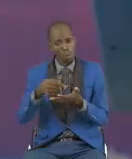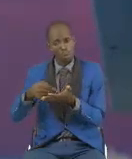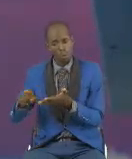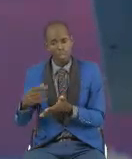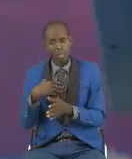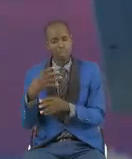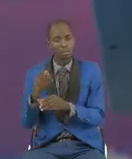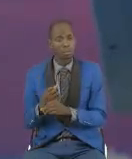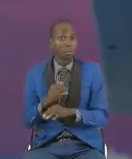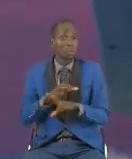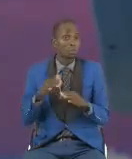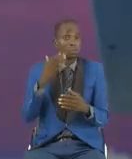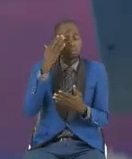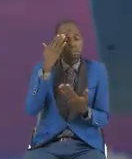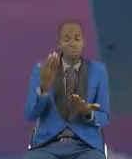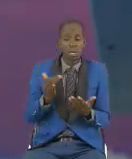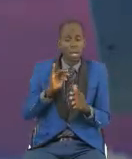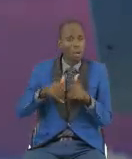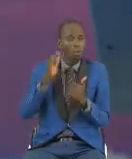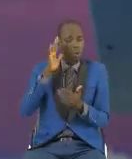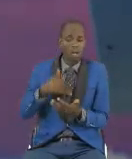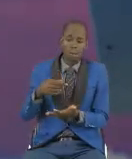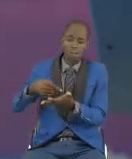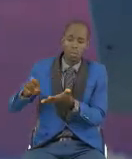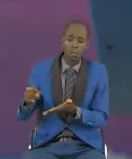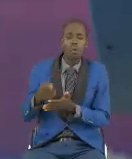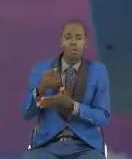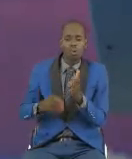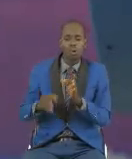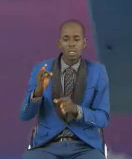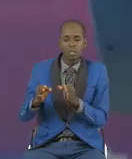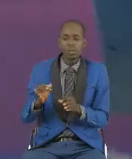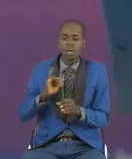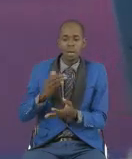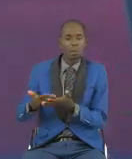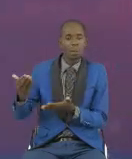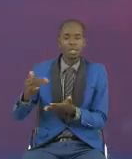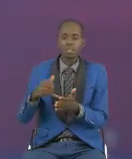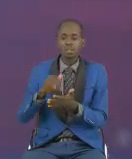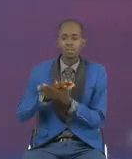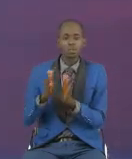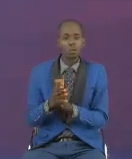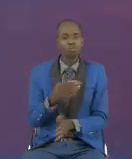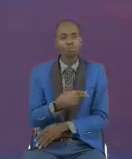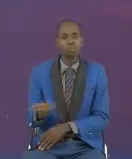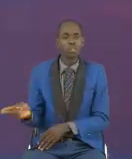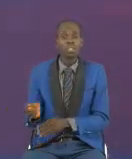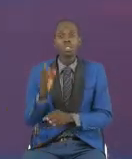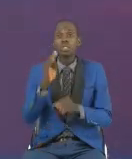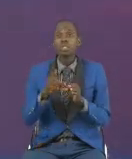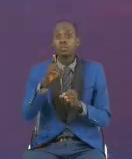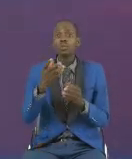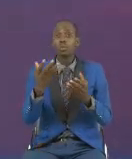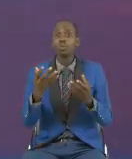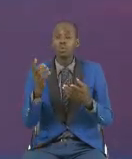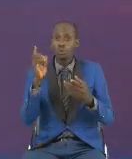don't know. How can he pay the price? What if the thing becomes useless? If you're going to preach, you need to convince